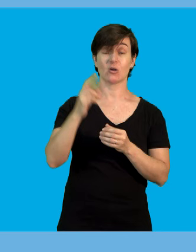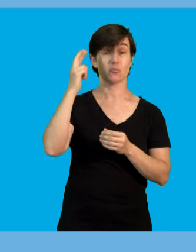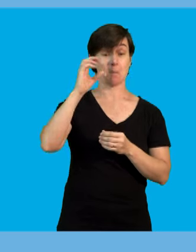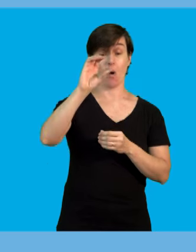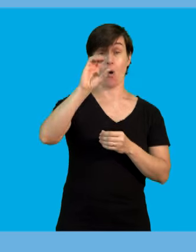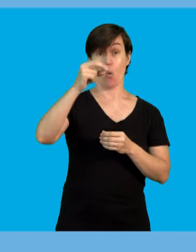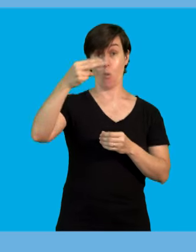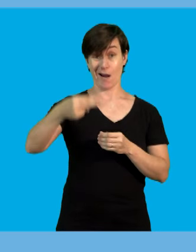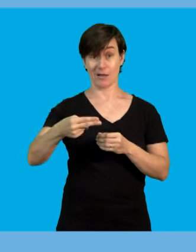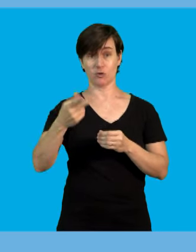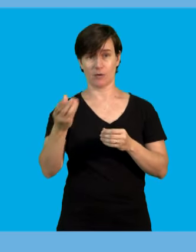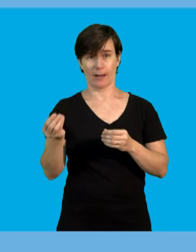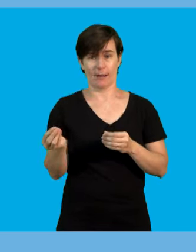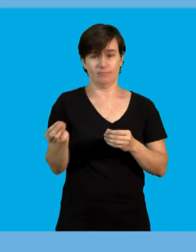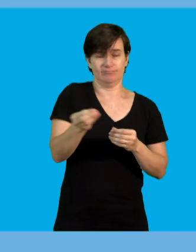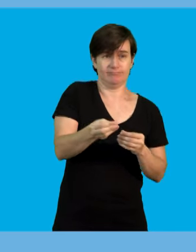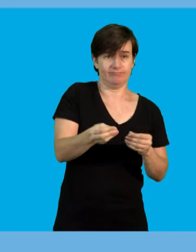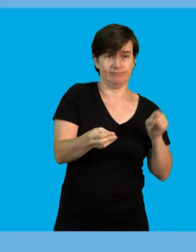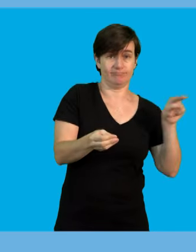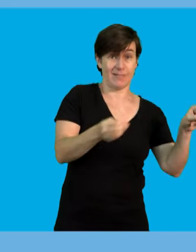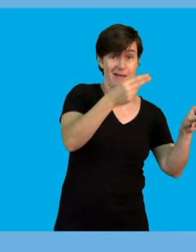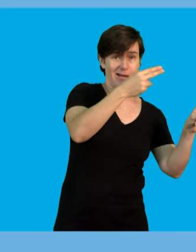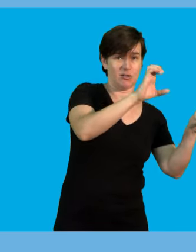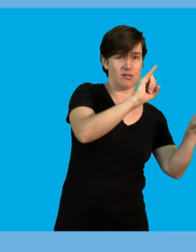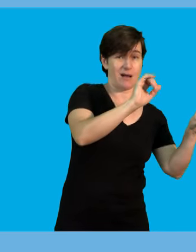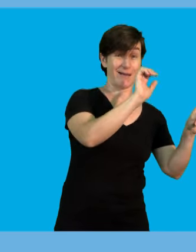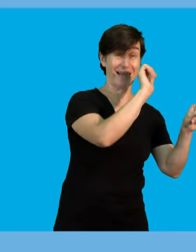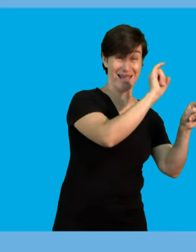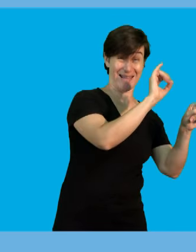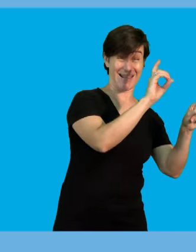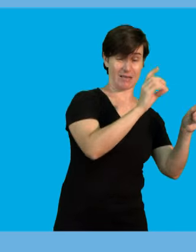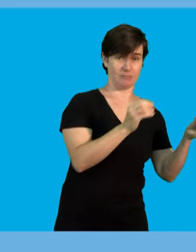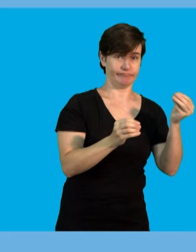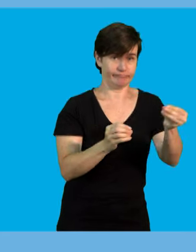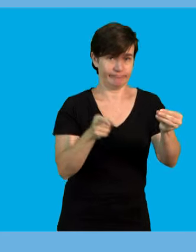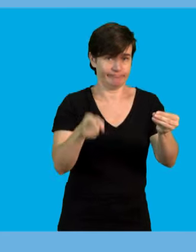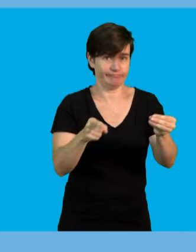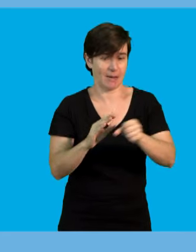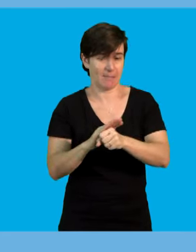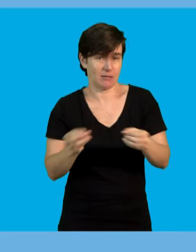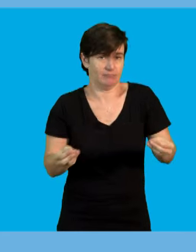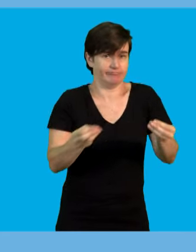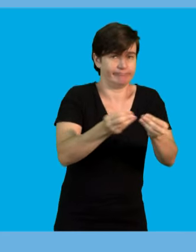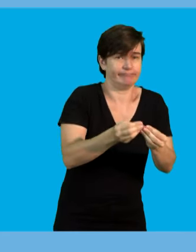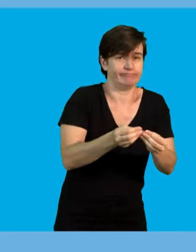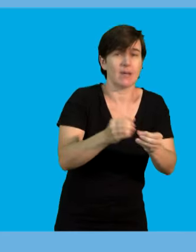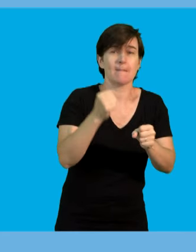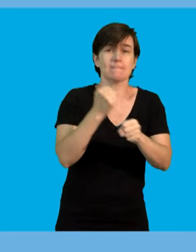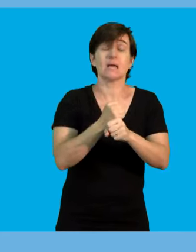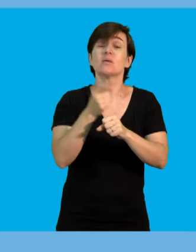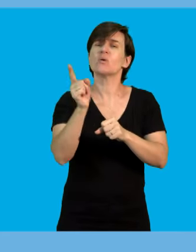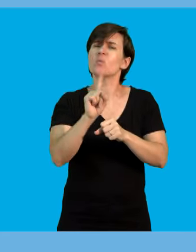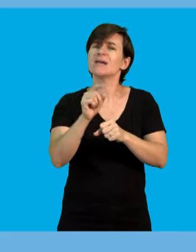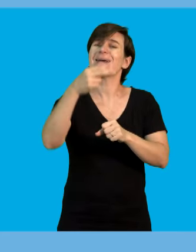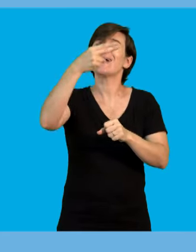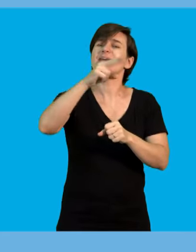then the base is going to donate its OH. And now when these two substances react together, they form our H2O.